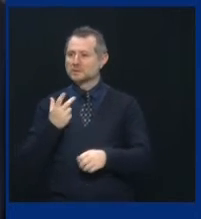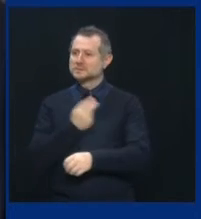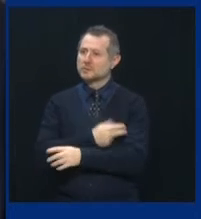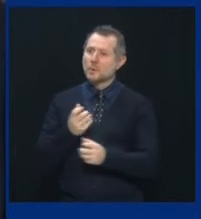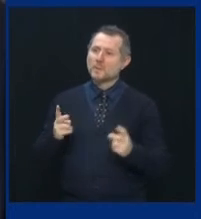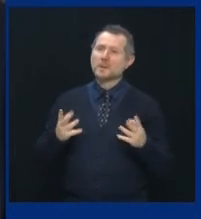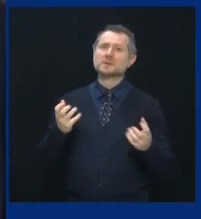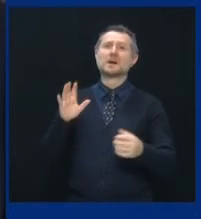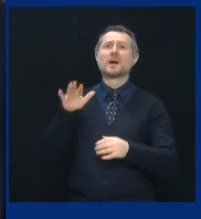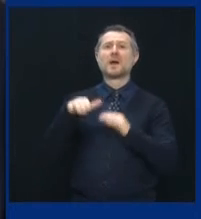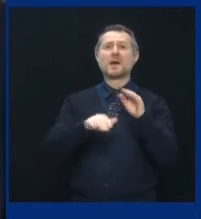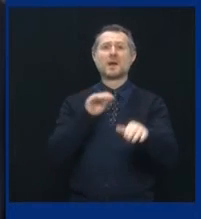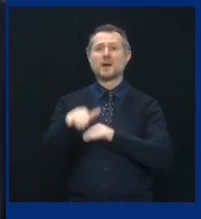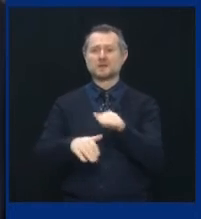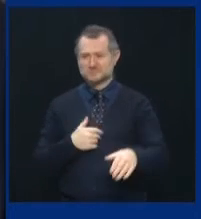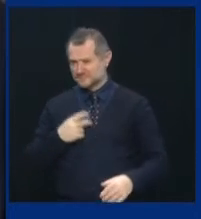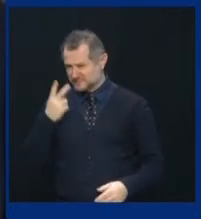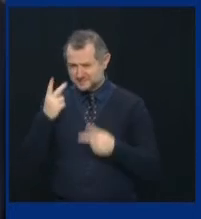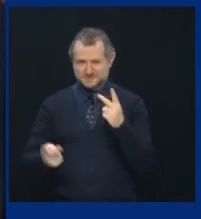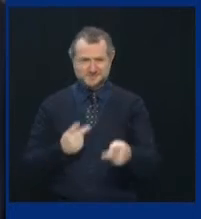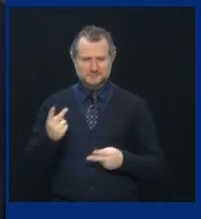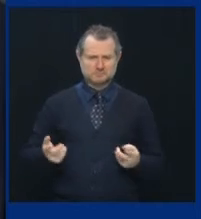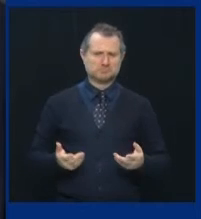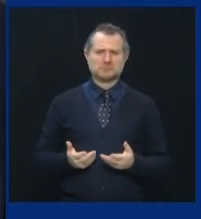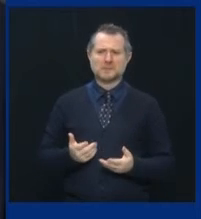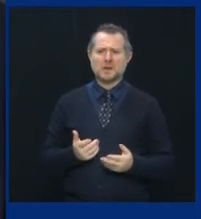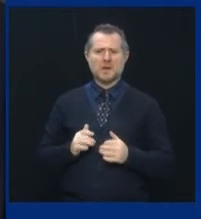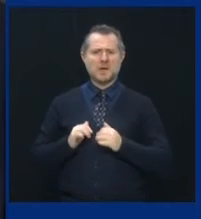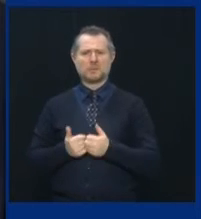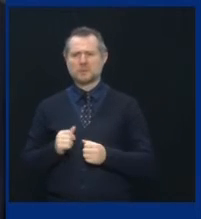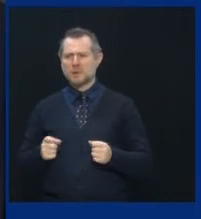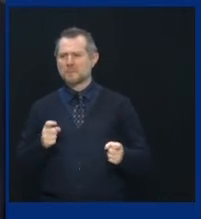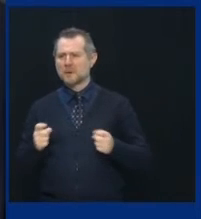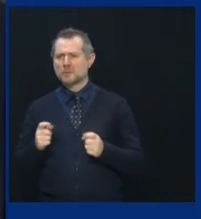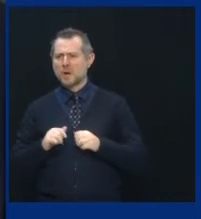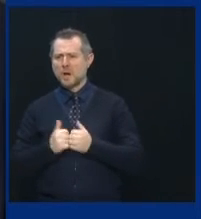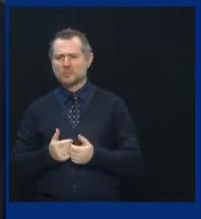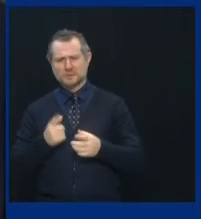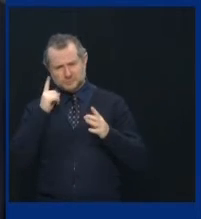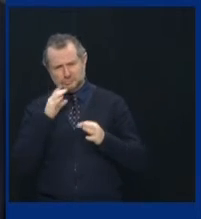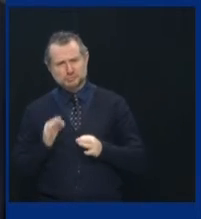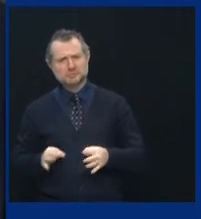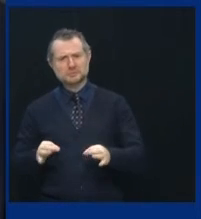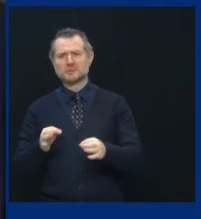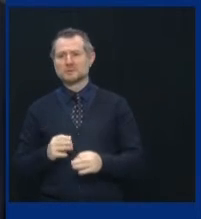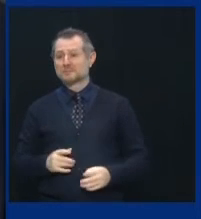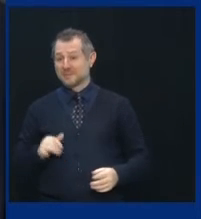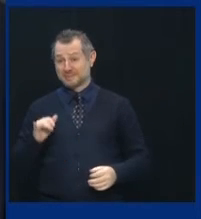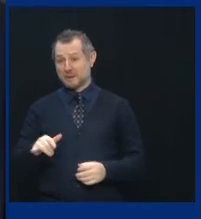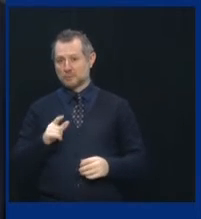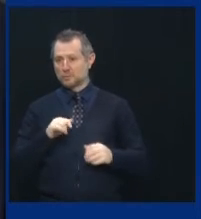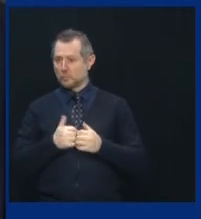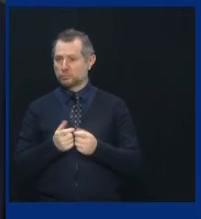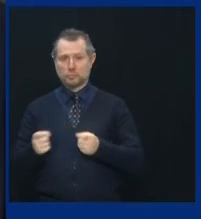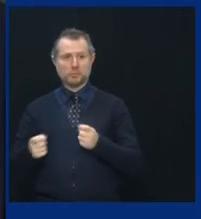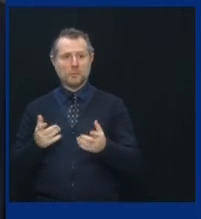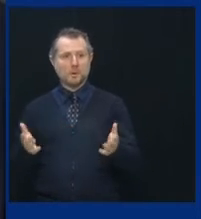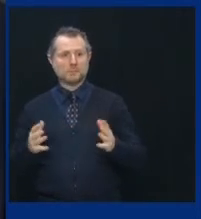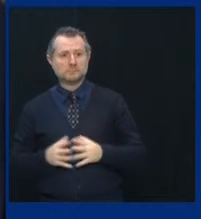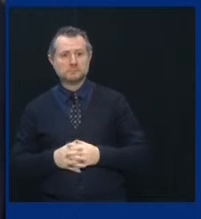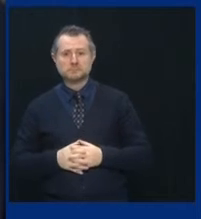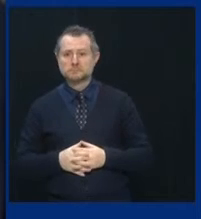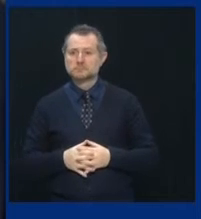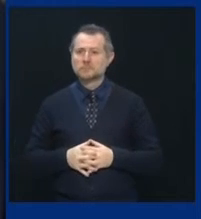and the management capacity and efficiency. You know, they all have the